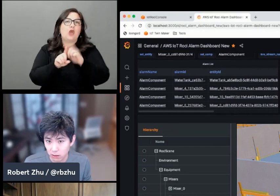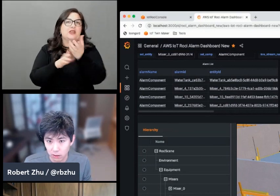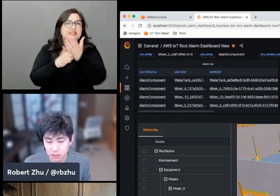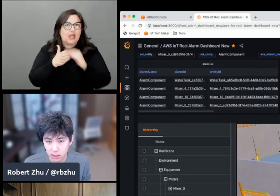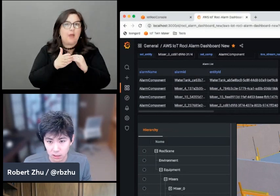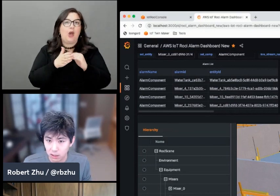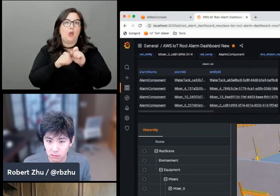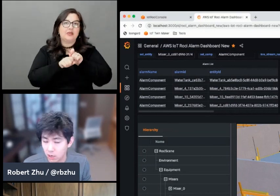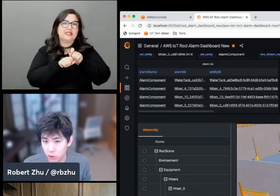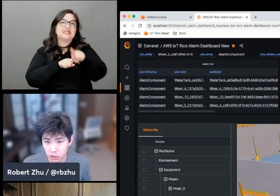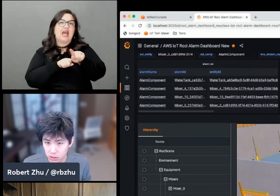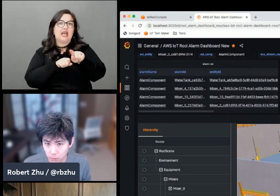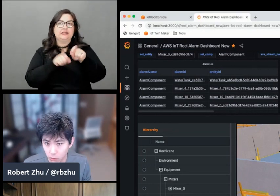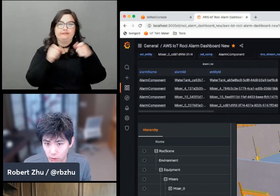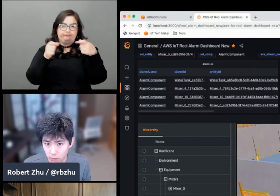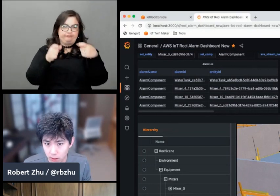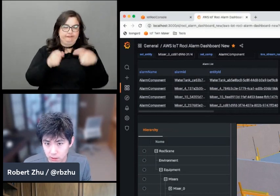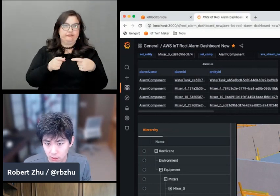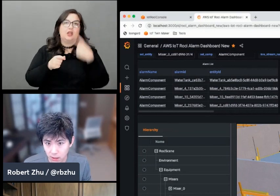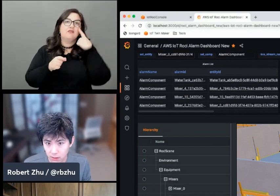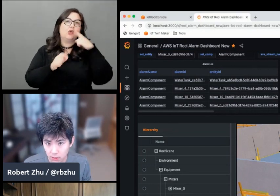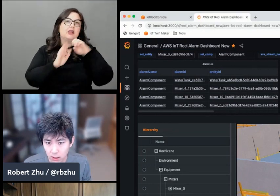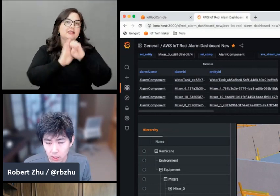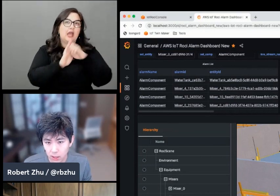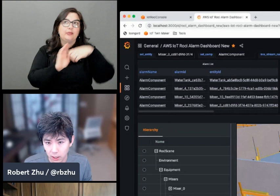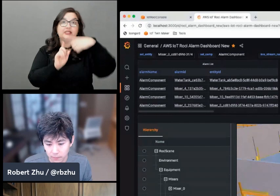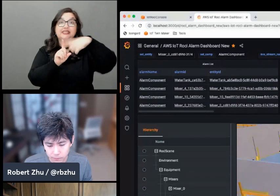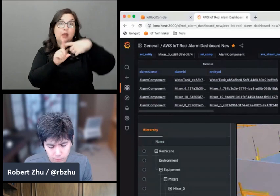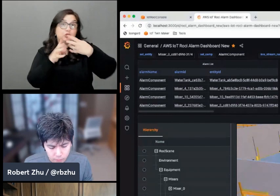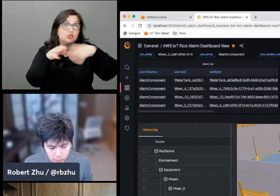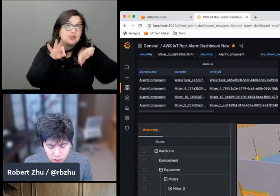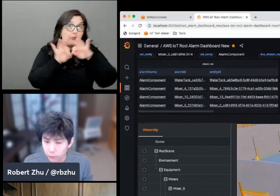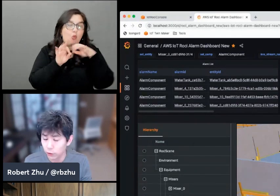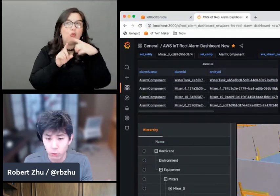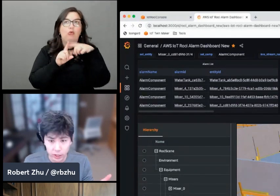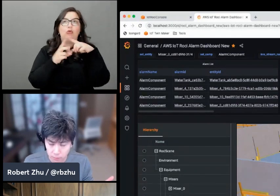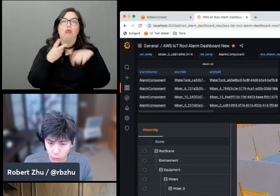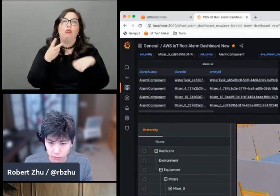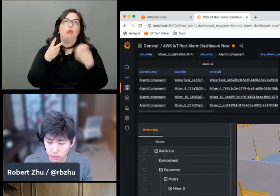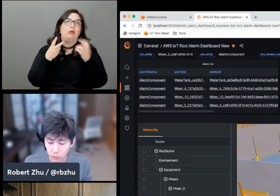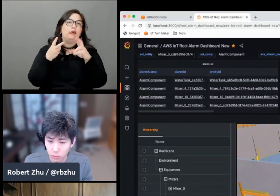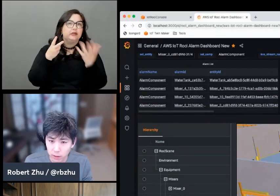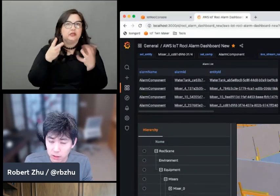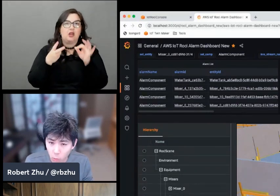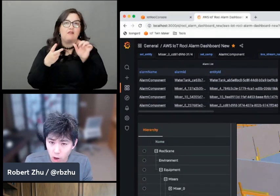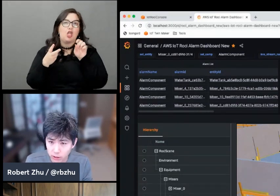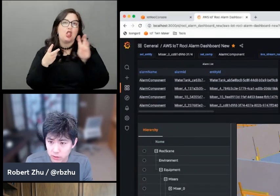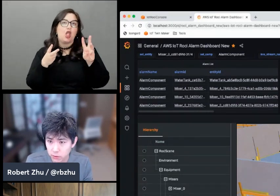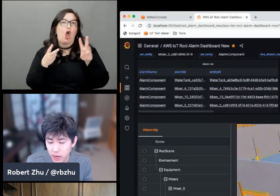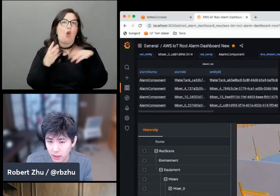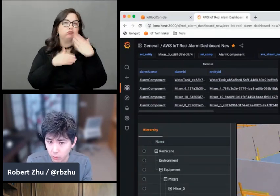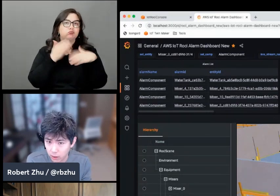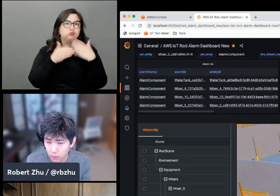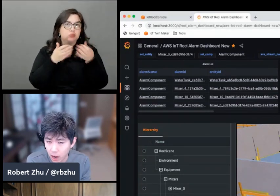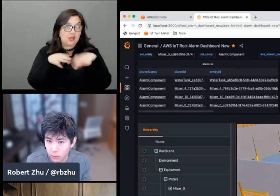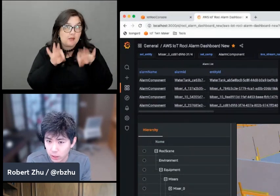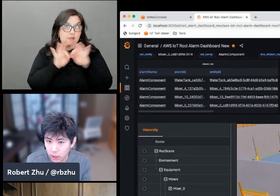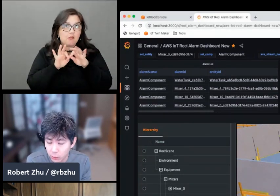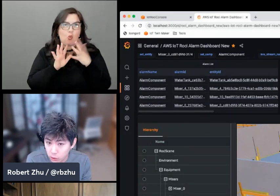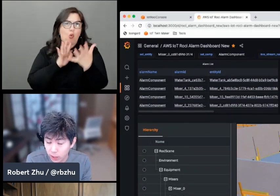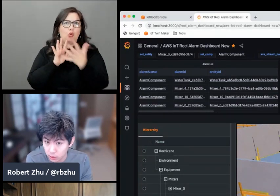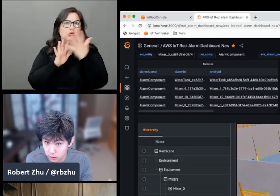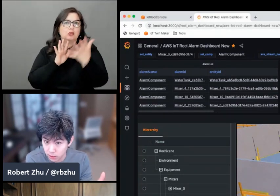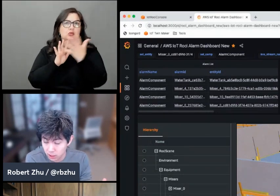sensor data along. Let's say temperature is important, or let's say that flow rate is important. Like, walk us through that. Like, how